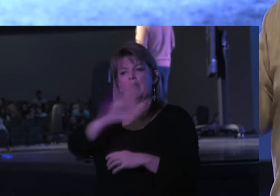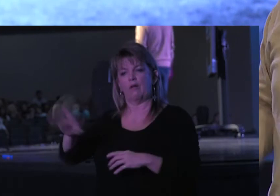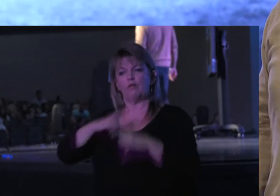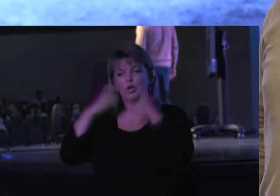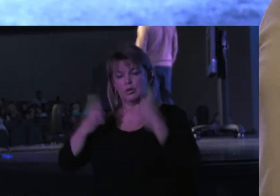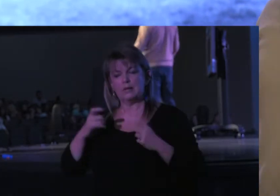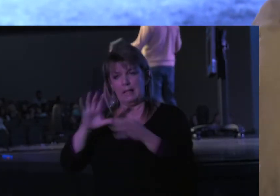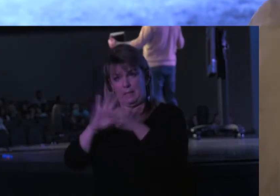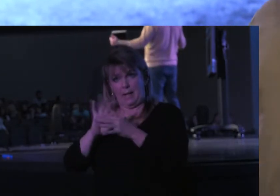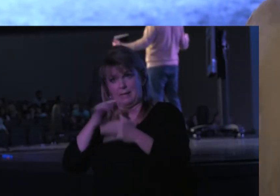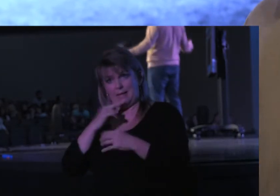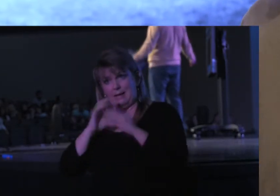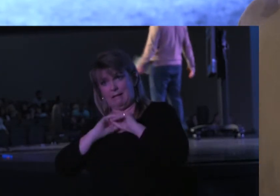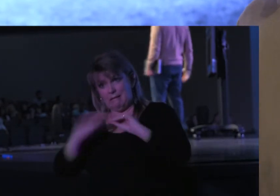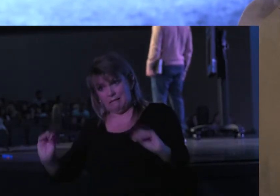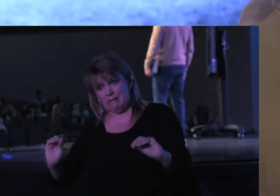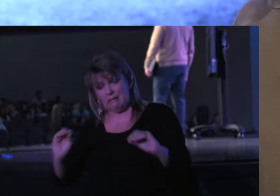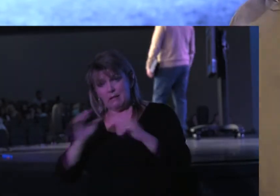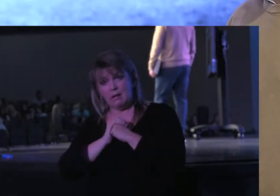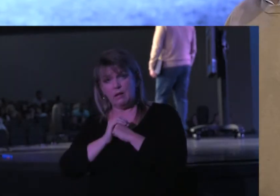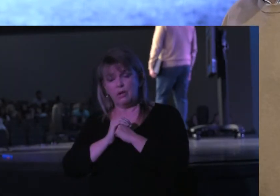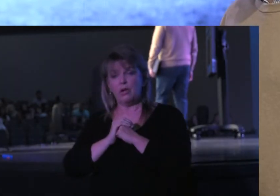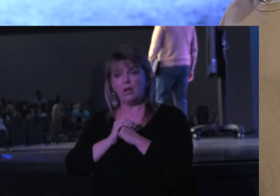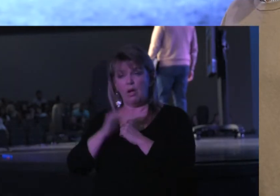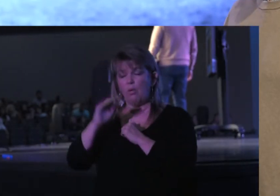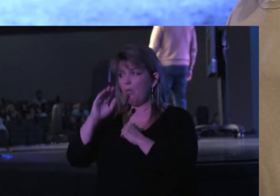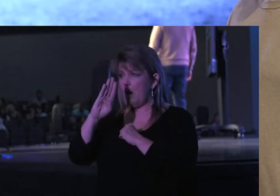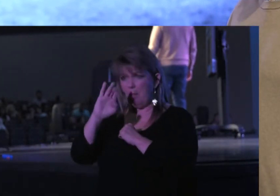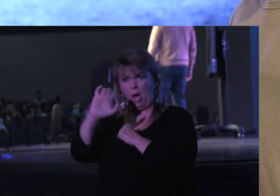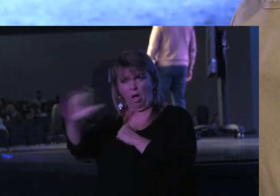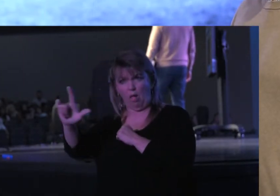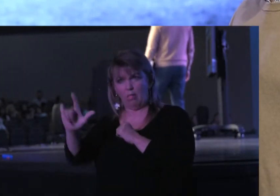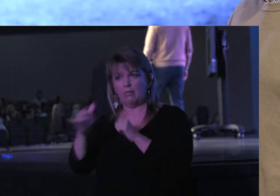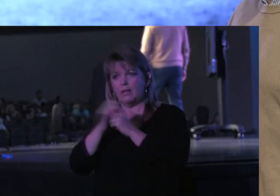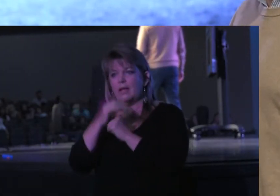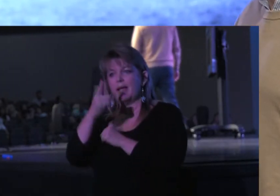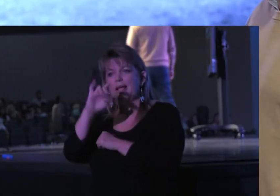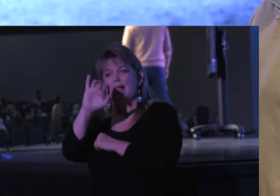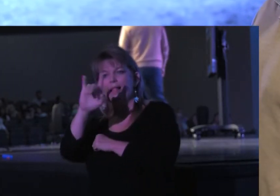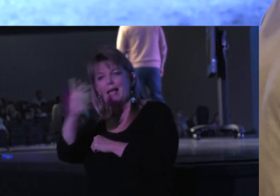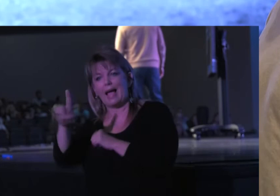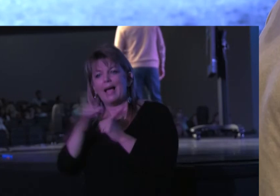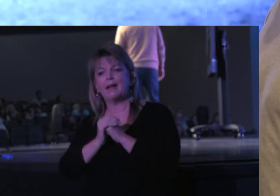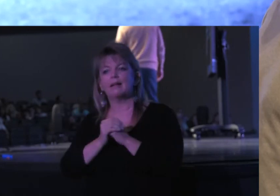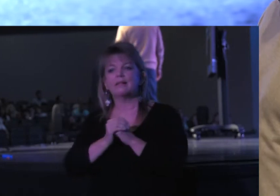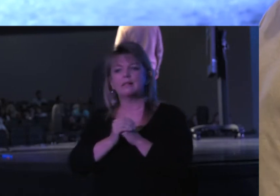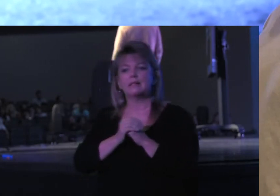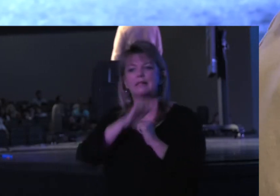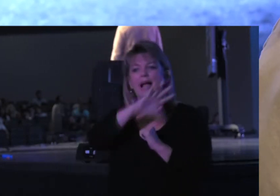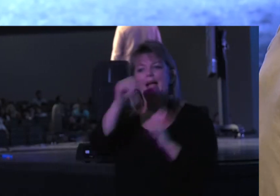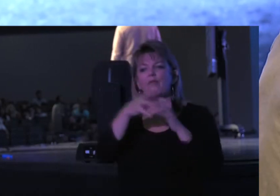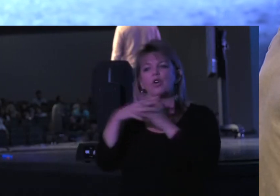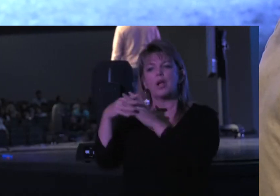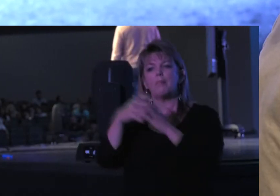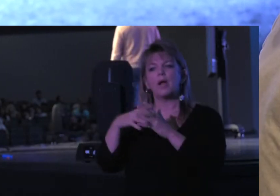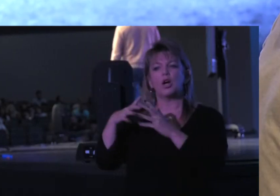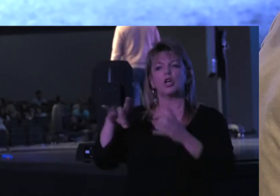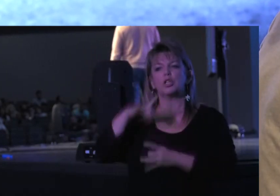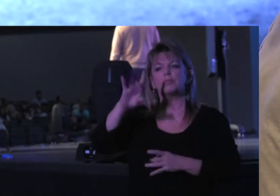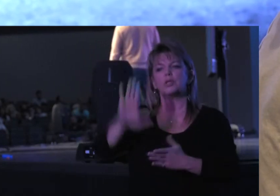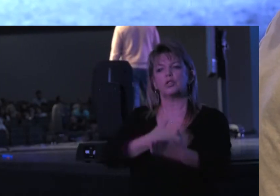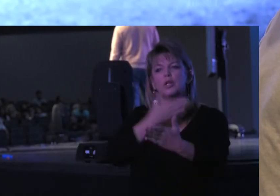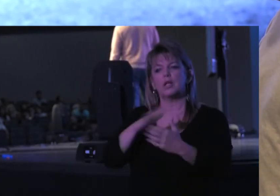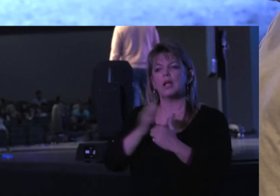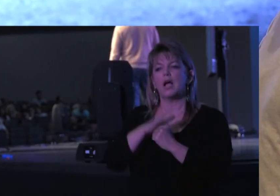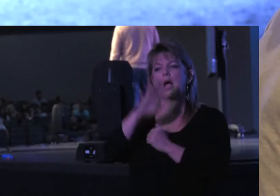in this that says, is there no balm in Gilead? There's an African-American spiritual that was written many years ago, said, there is a